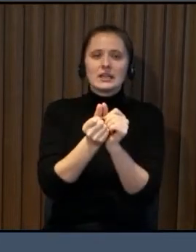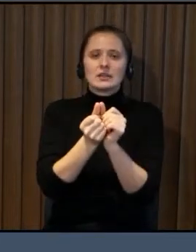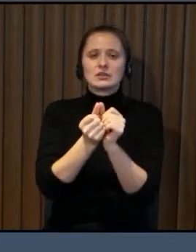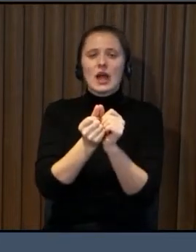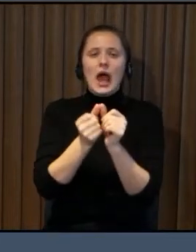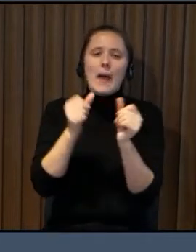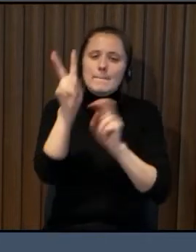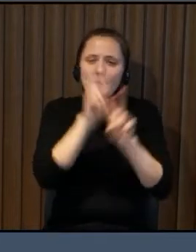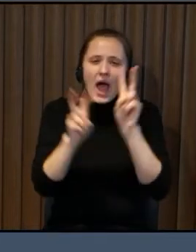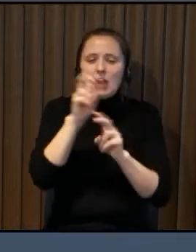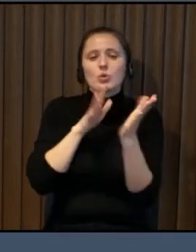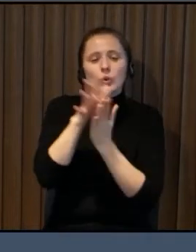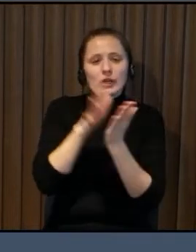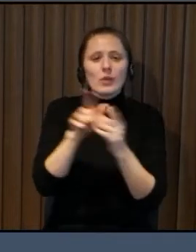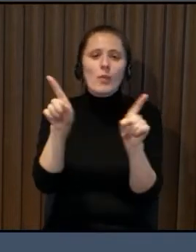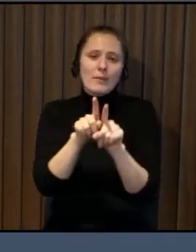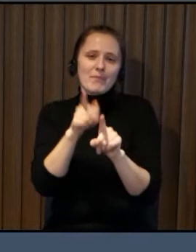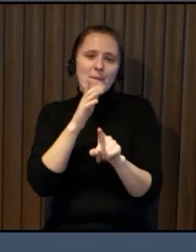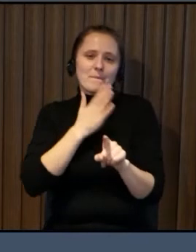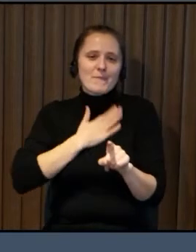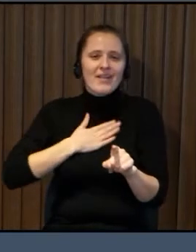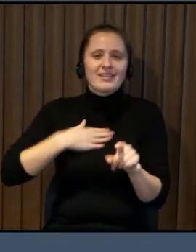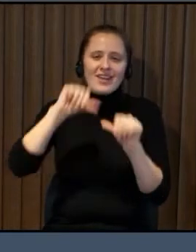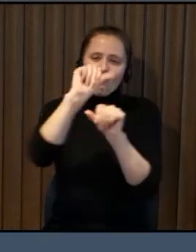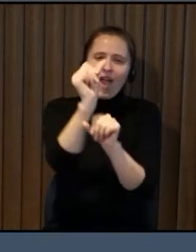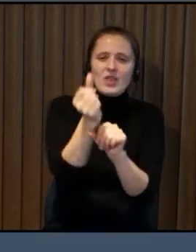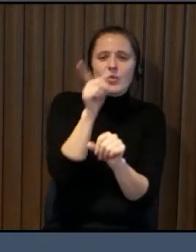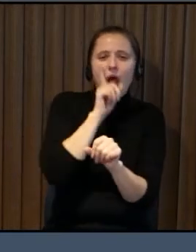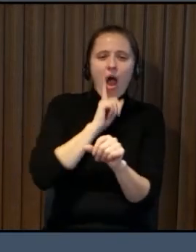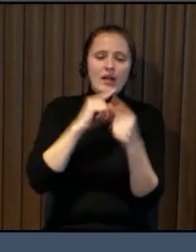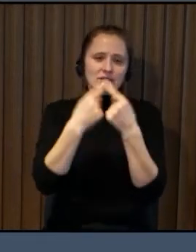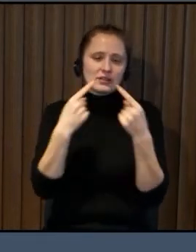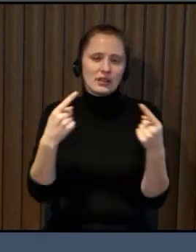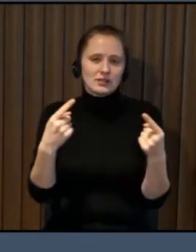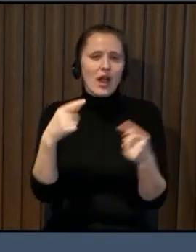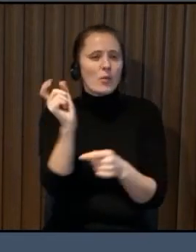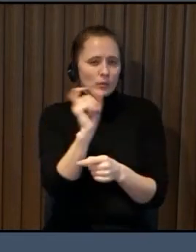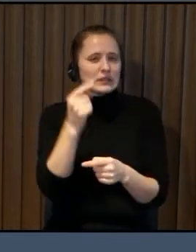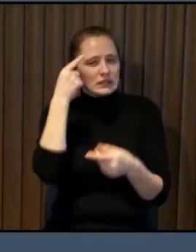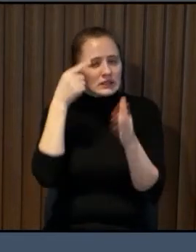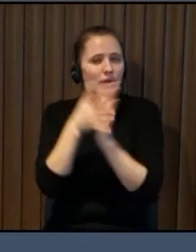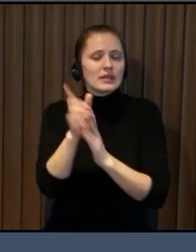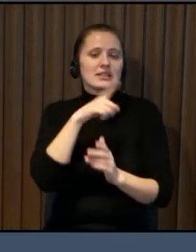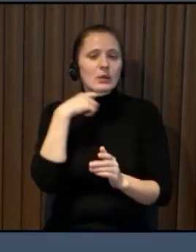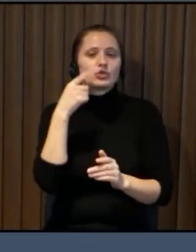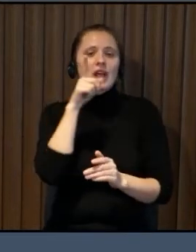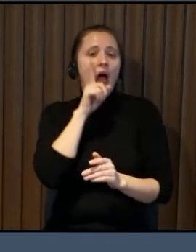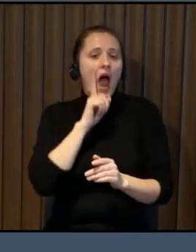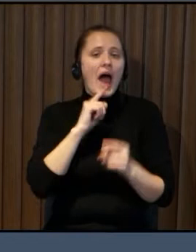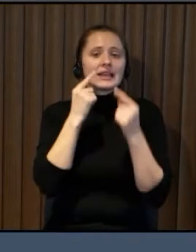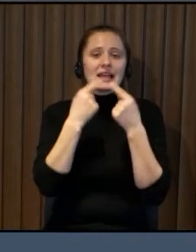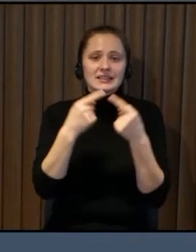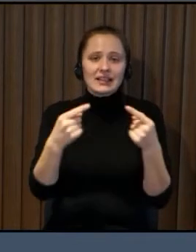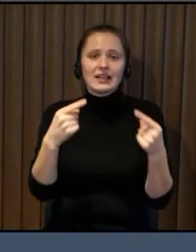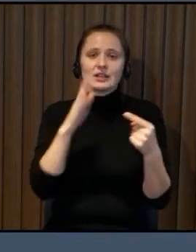UX designer. I research this interface and